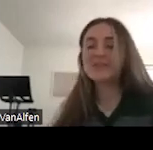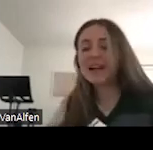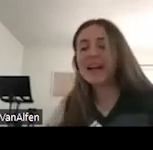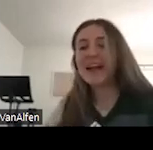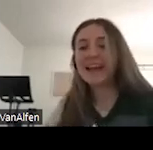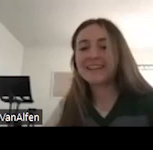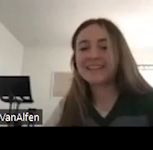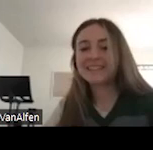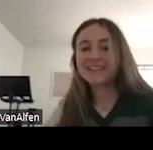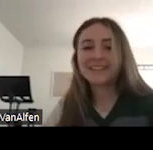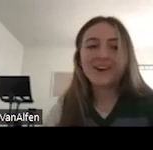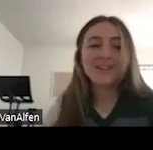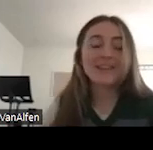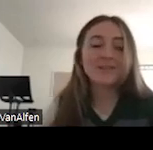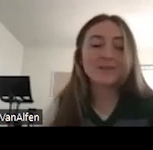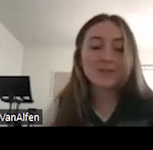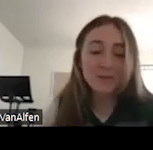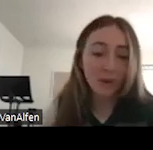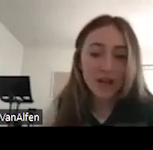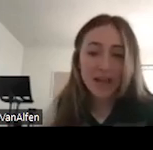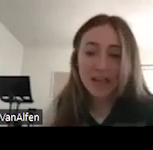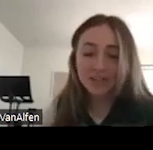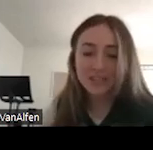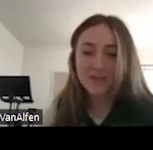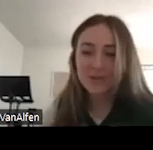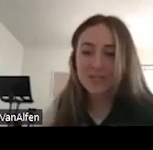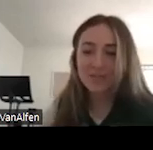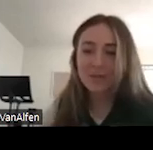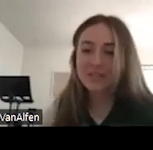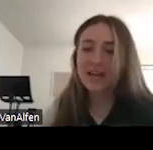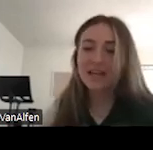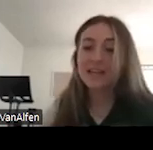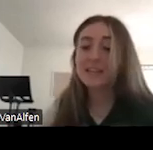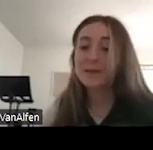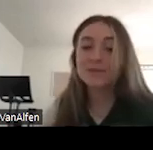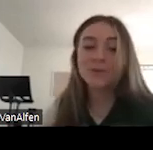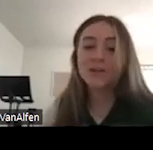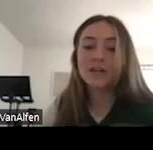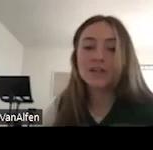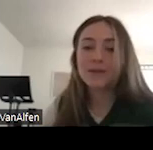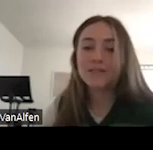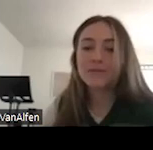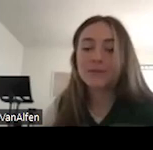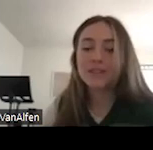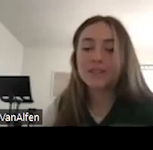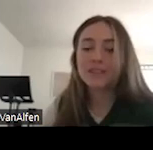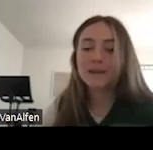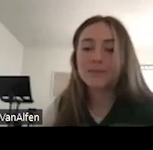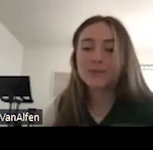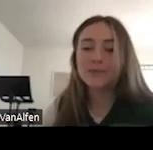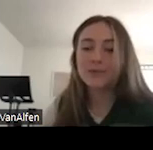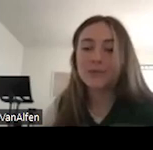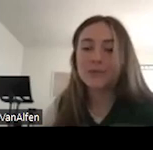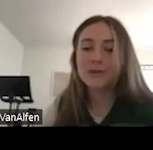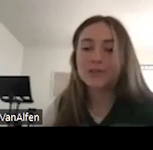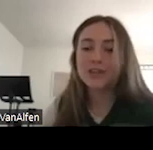to. And here are the results from the poll. And it looks like 50% of people said that it is acceptable. 38% of people said it's